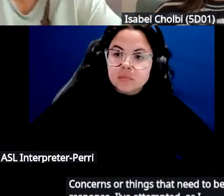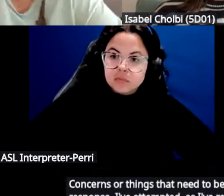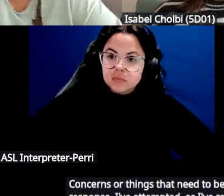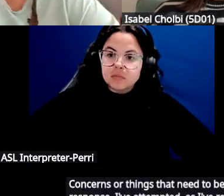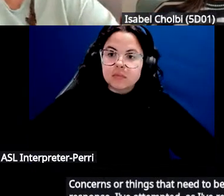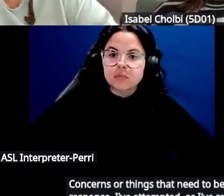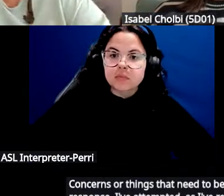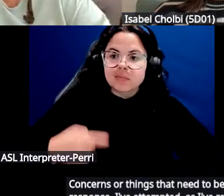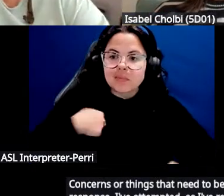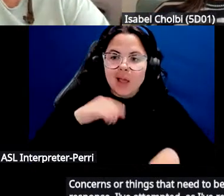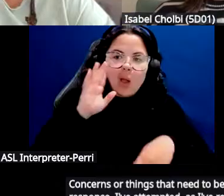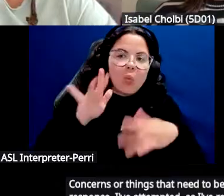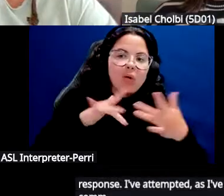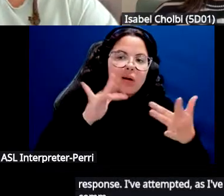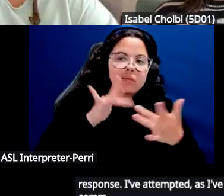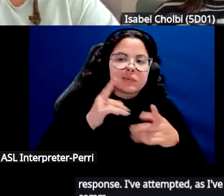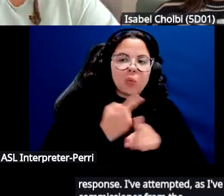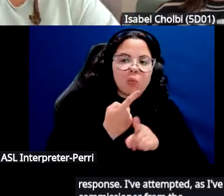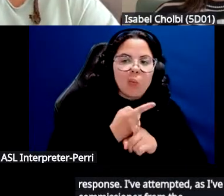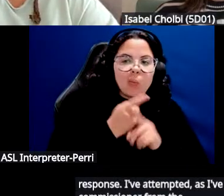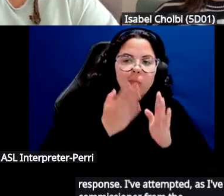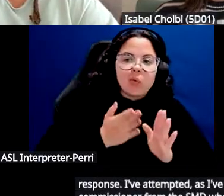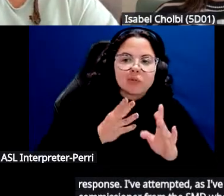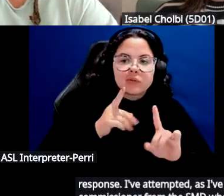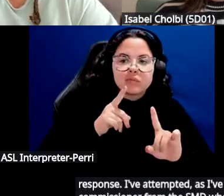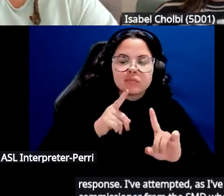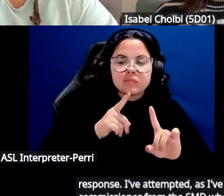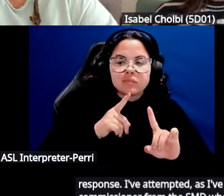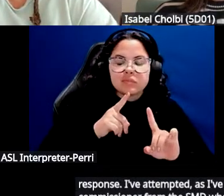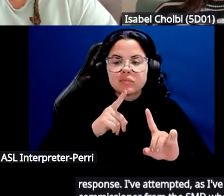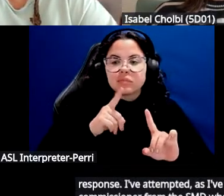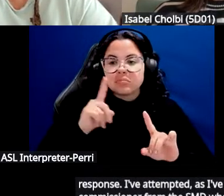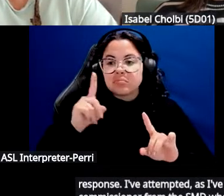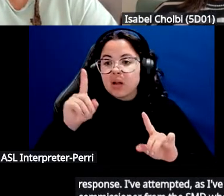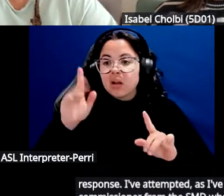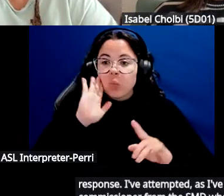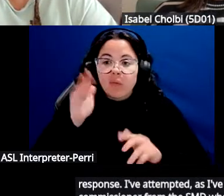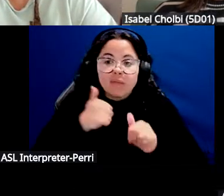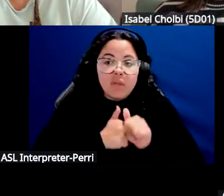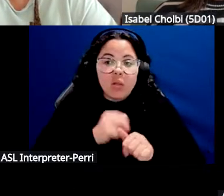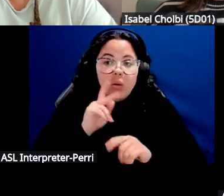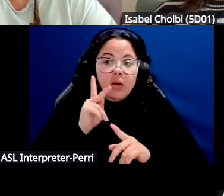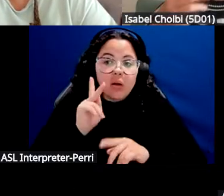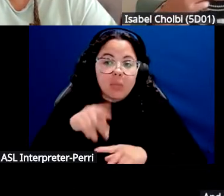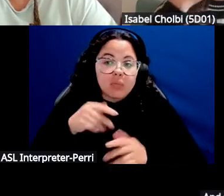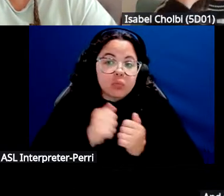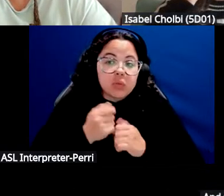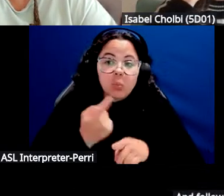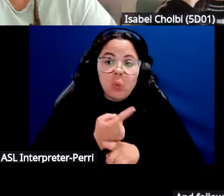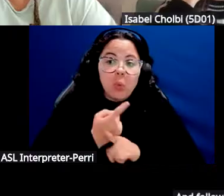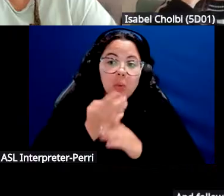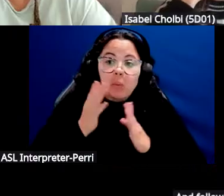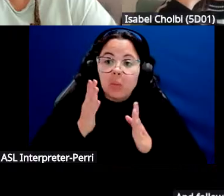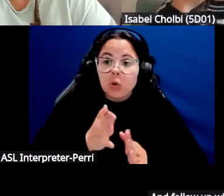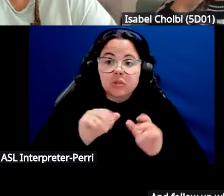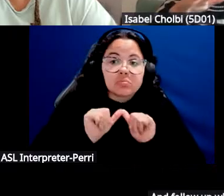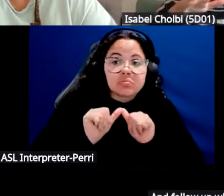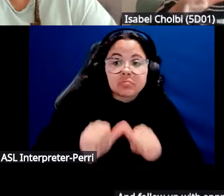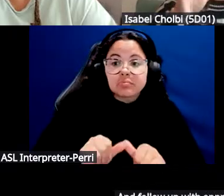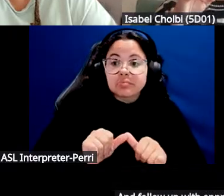the appropriate commissioner from the SMD where they are coming from and follow up with the appropriate authorities to move those